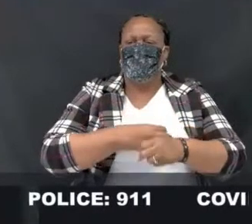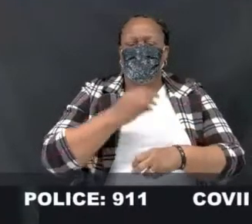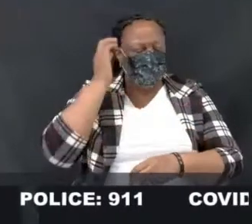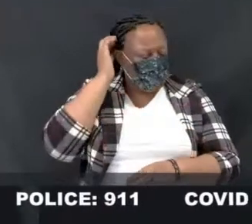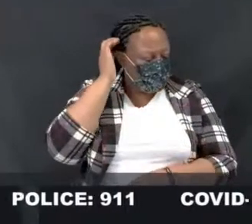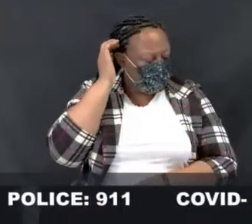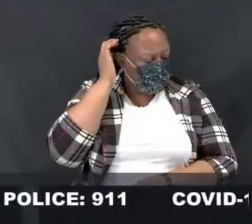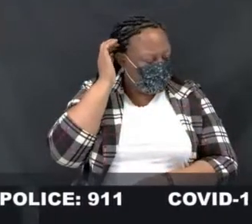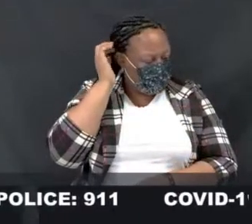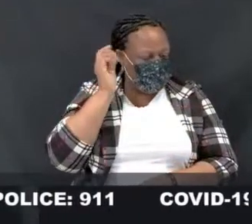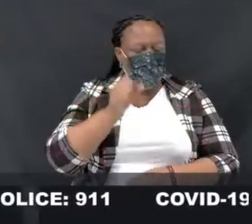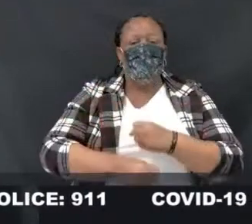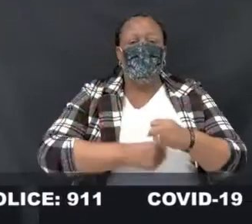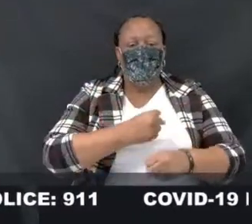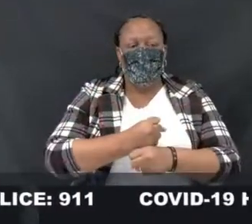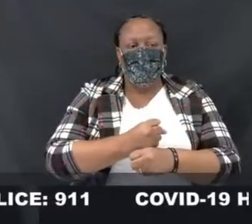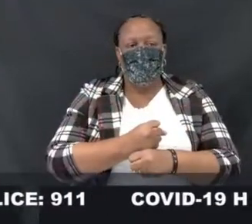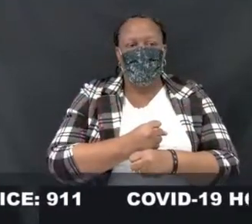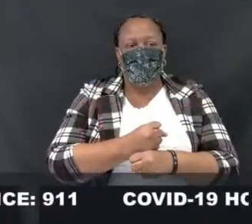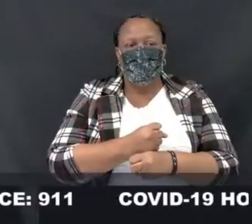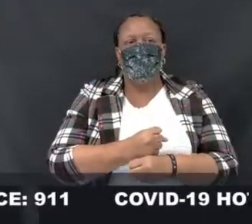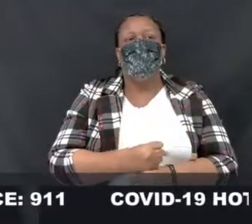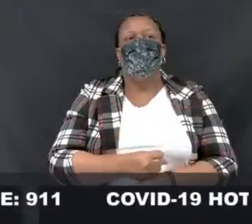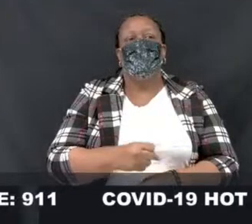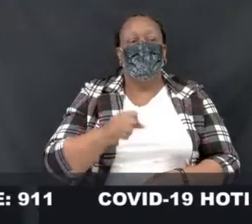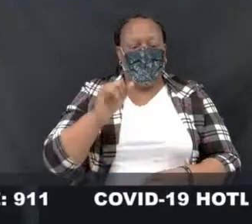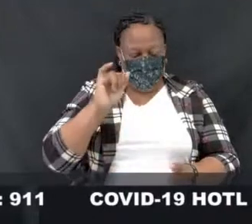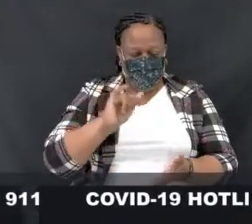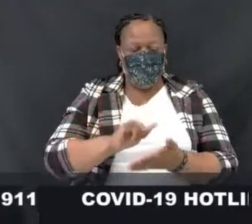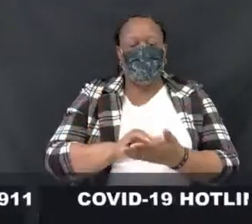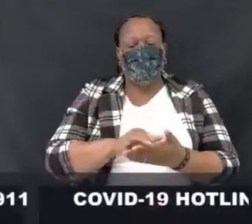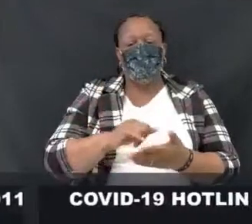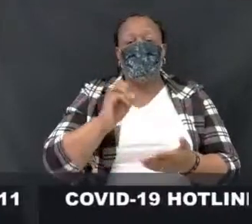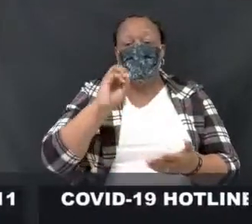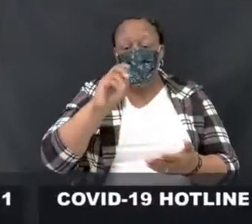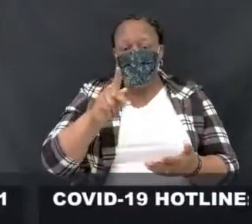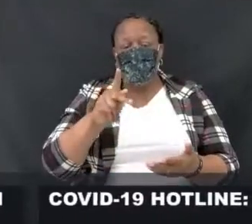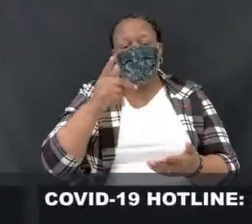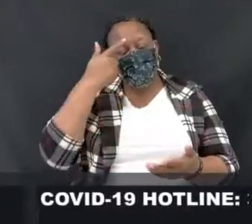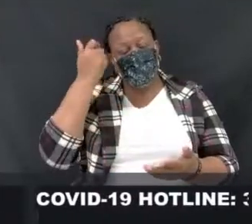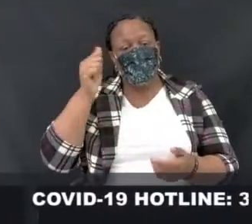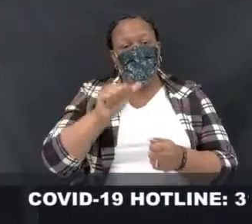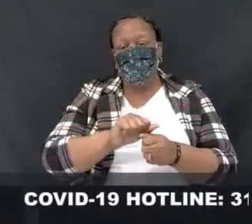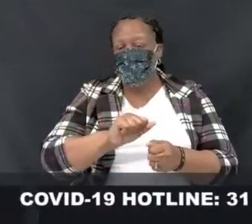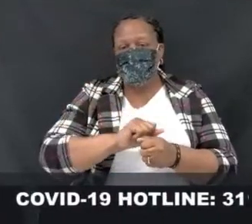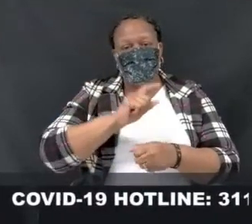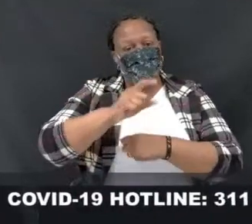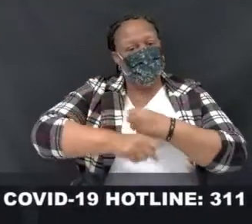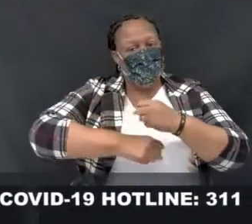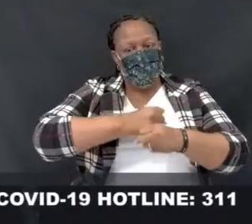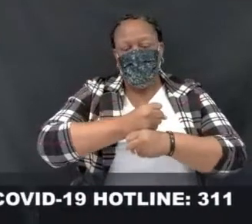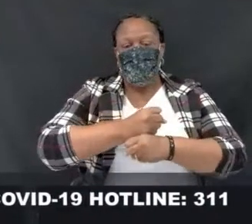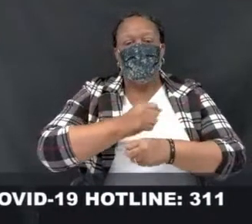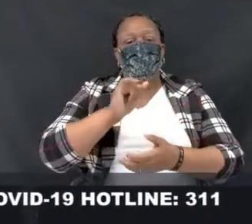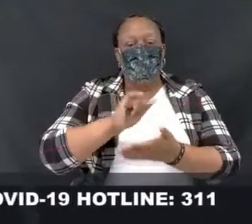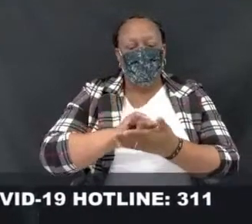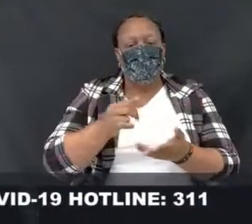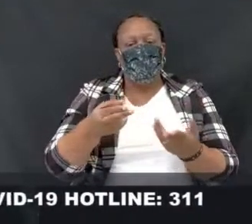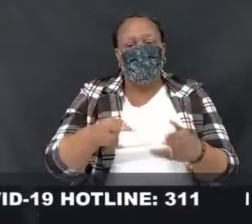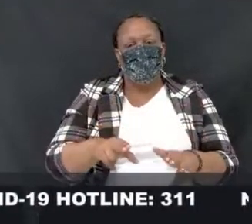outbreak. It's within the normal accepted level. And we are monitoring it closely. We always